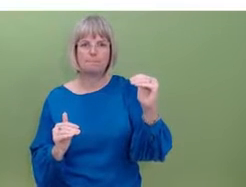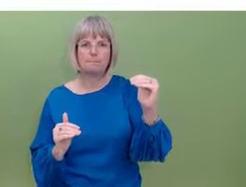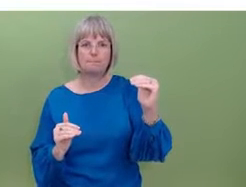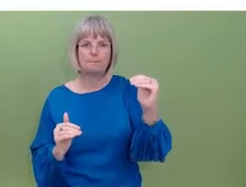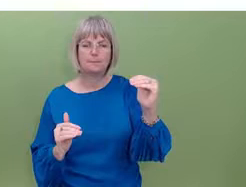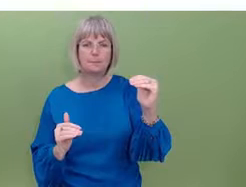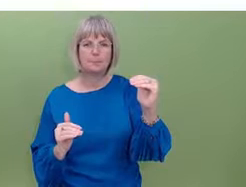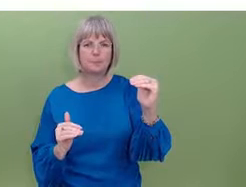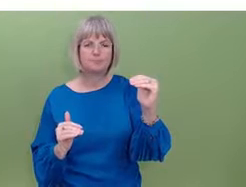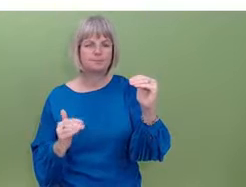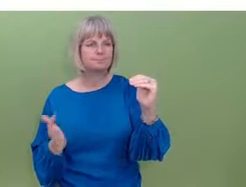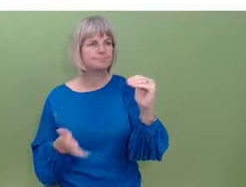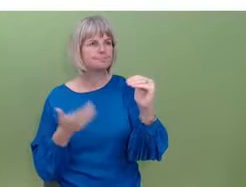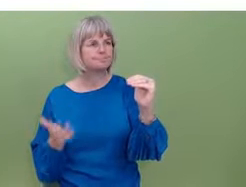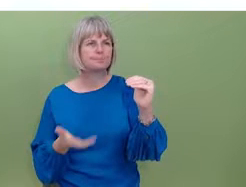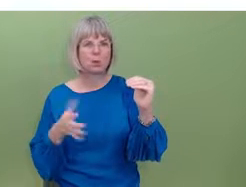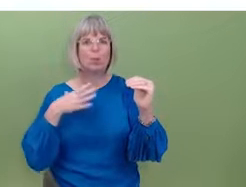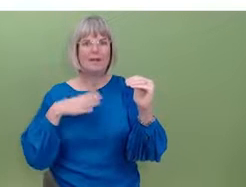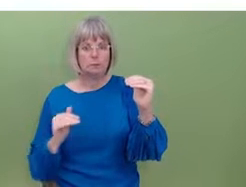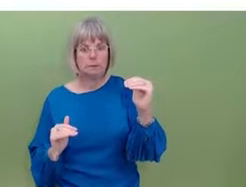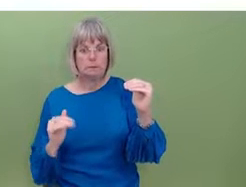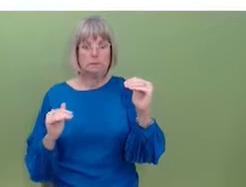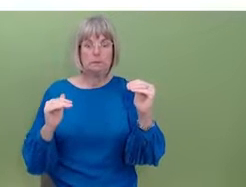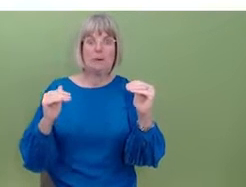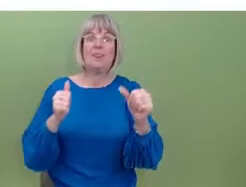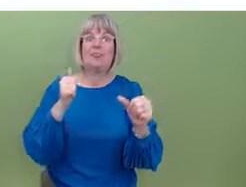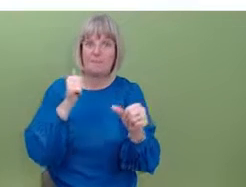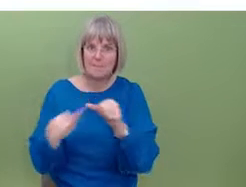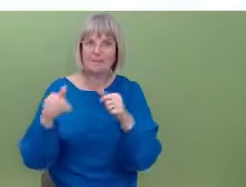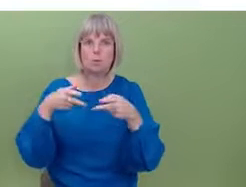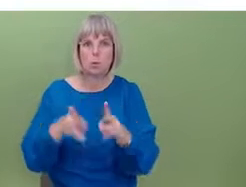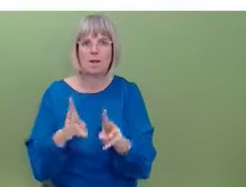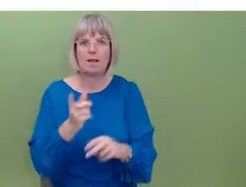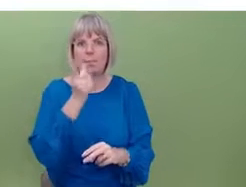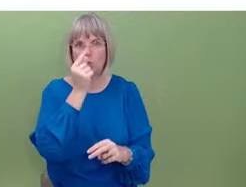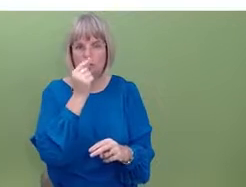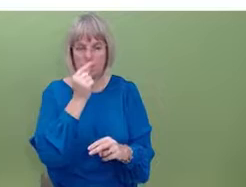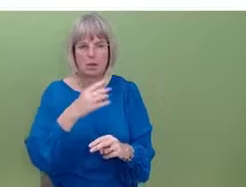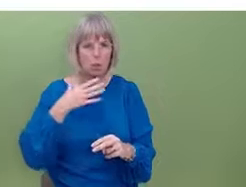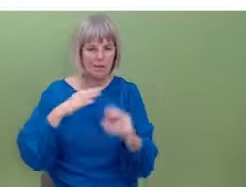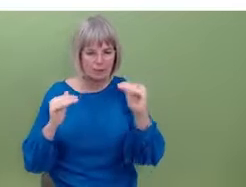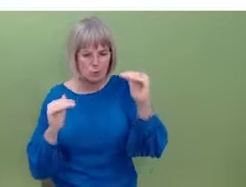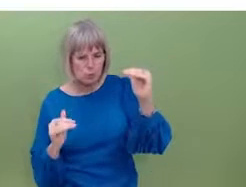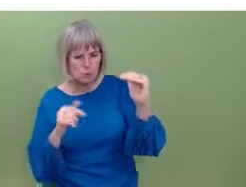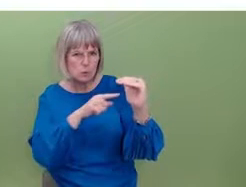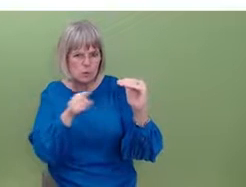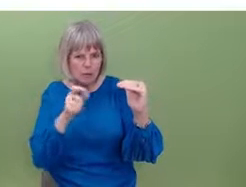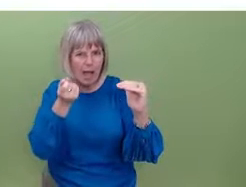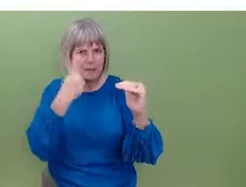in the best way we can, seriously understand why they occur, and